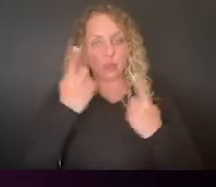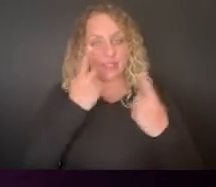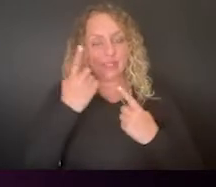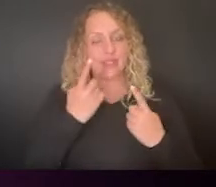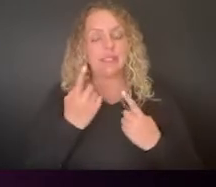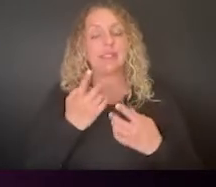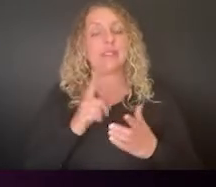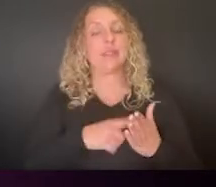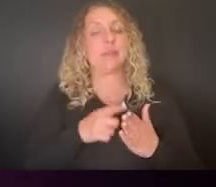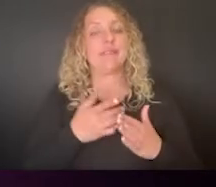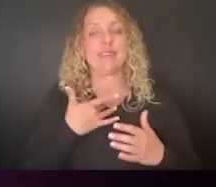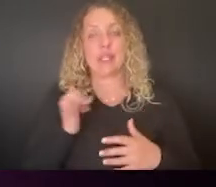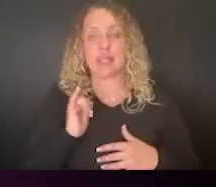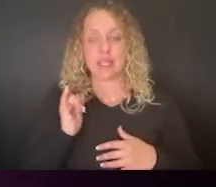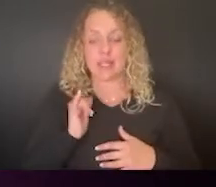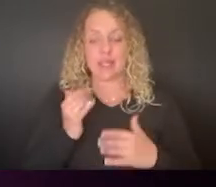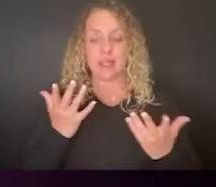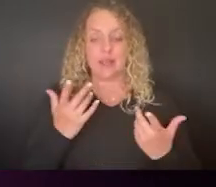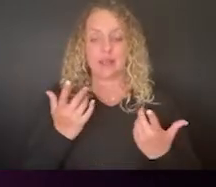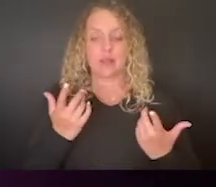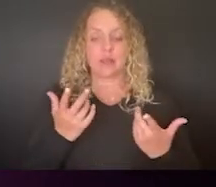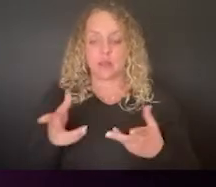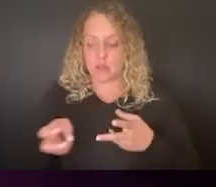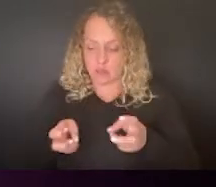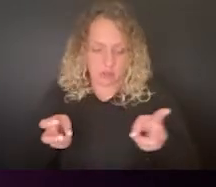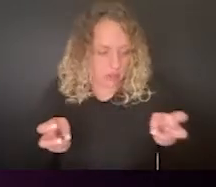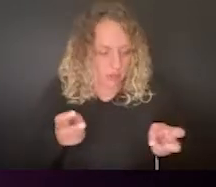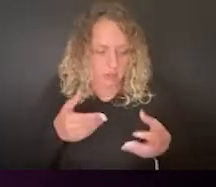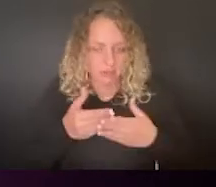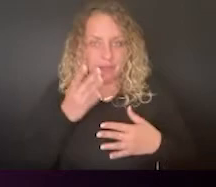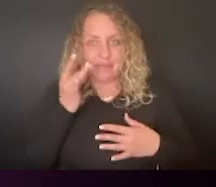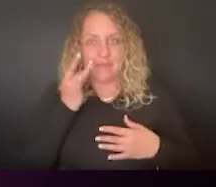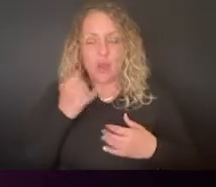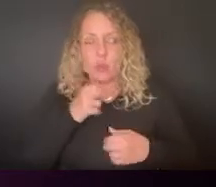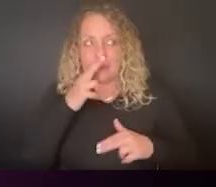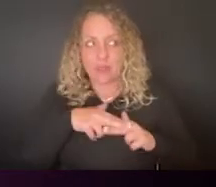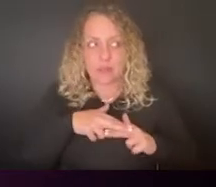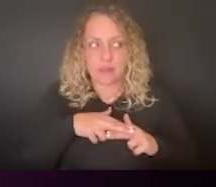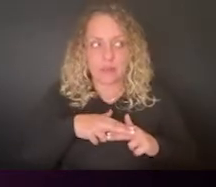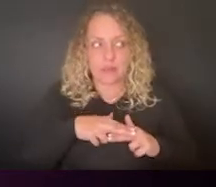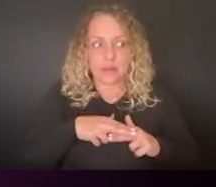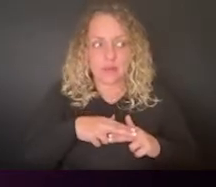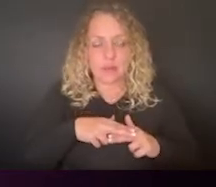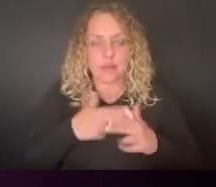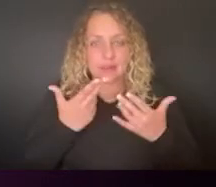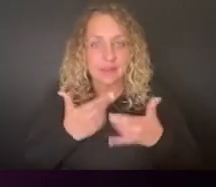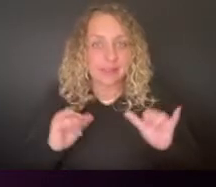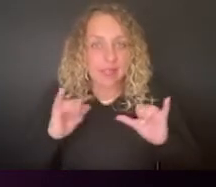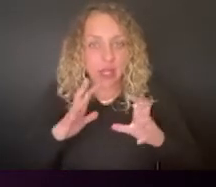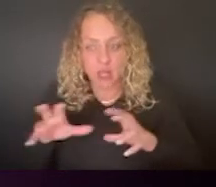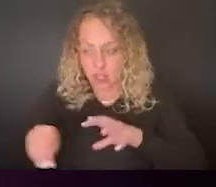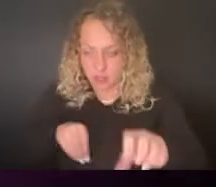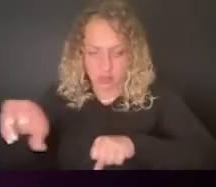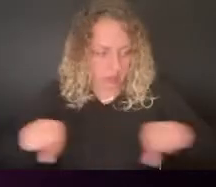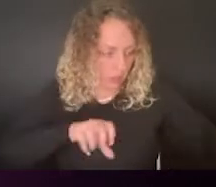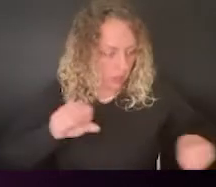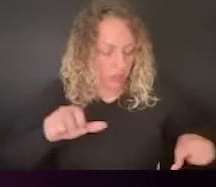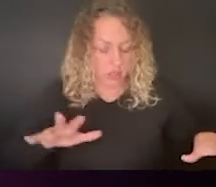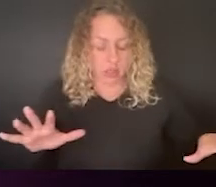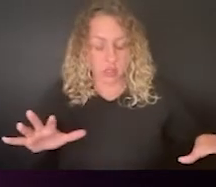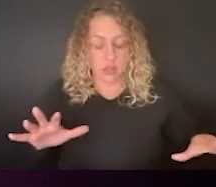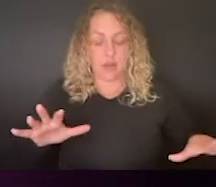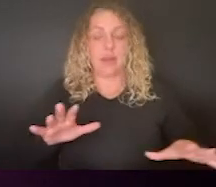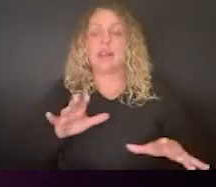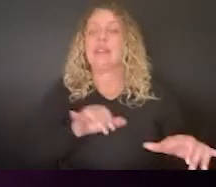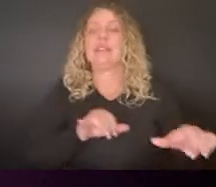work. And if you've ever worked on a design system, you know there are a lot of things to consider, which can sometimes feel like herding